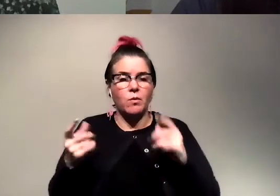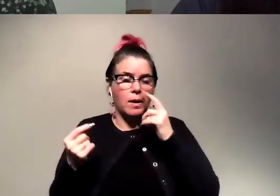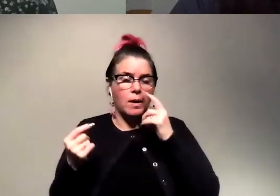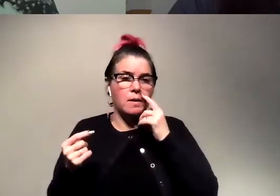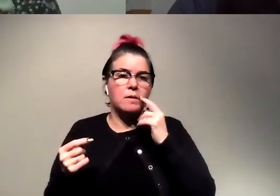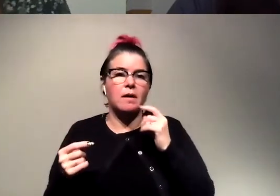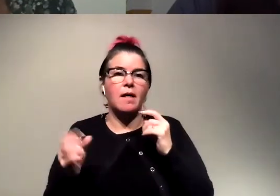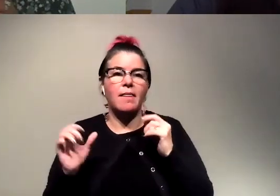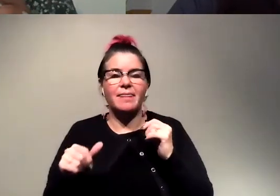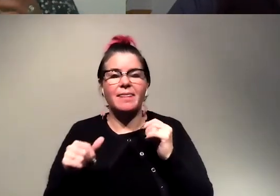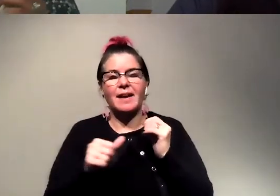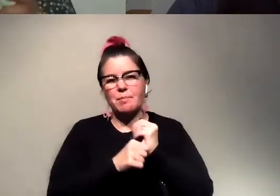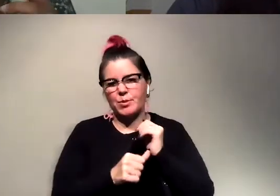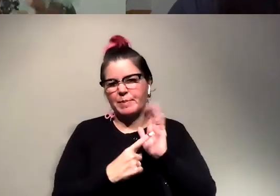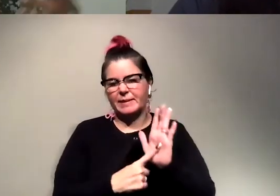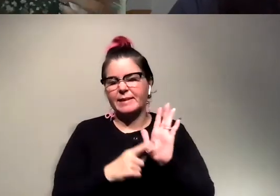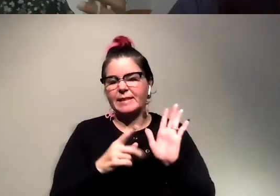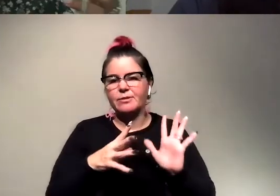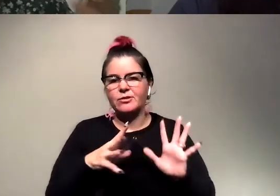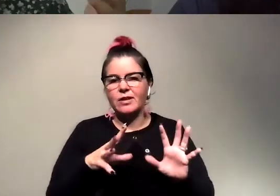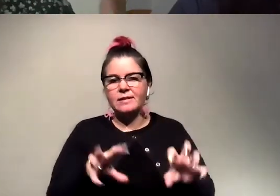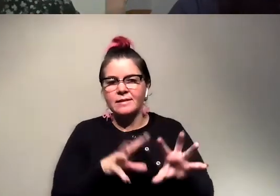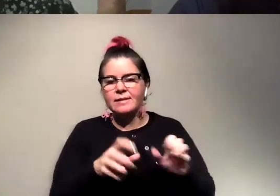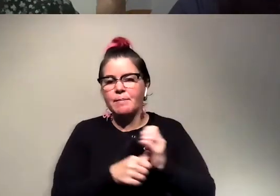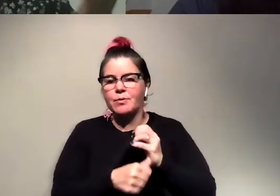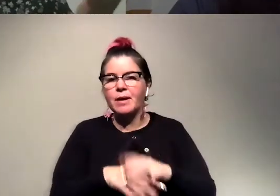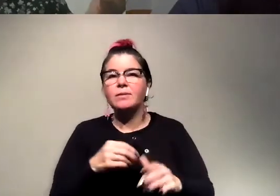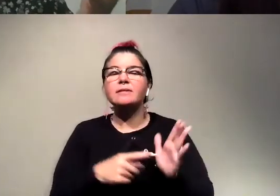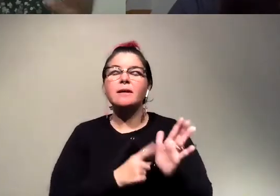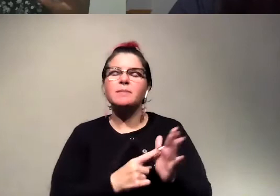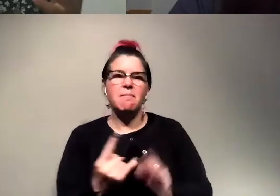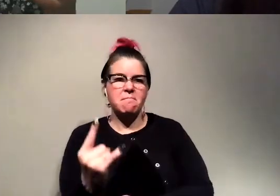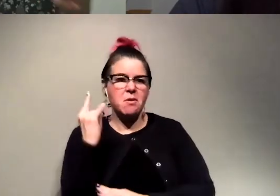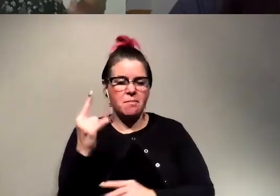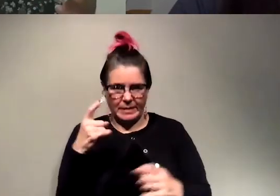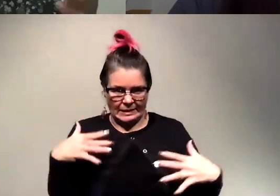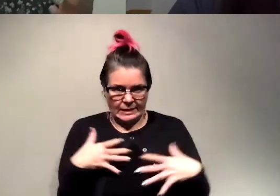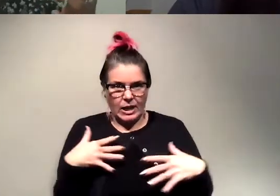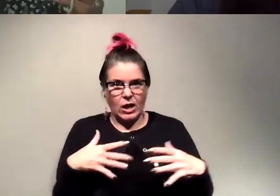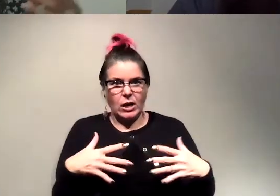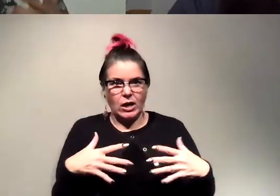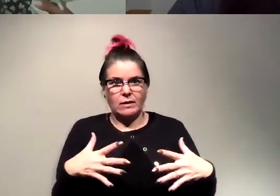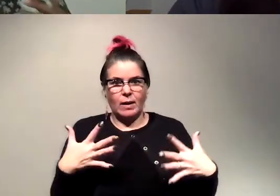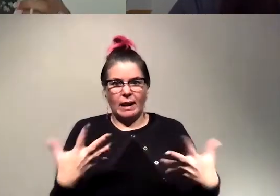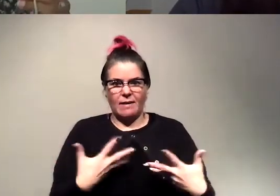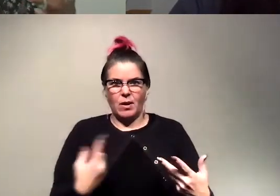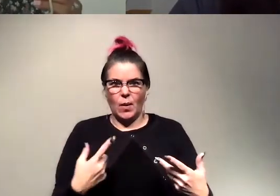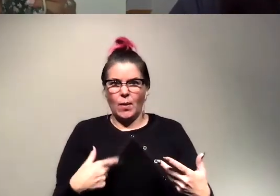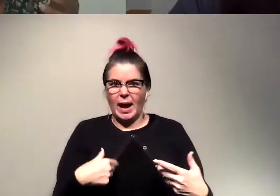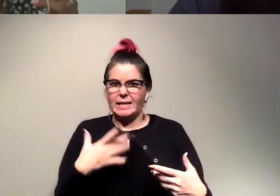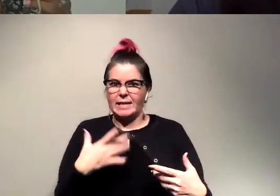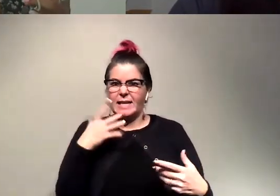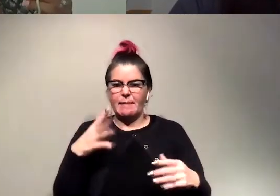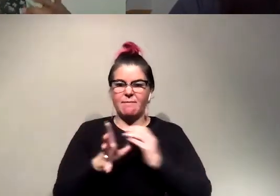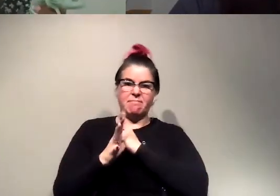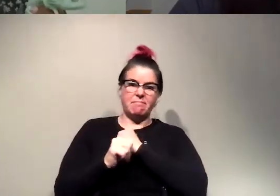sample out of them, try to massage the poop out of them. Sometimes they'll poop immediately because they're scared and they're like, please leave me alone, I taste bad. And they